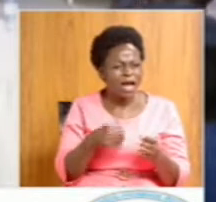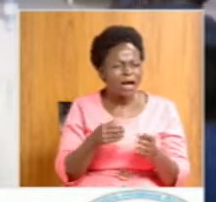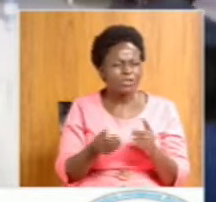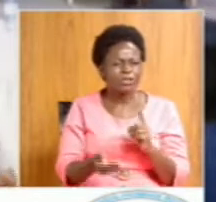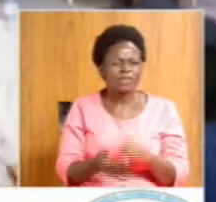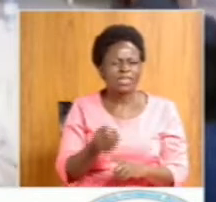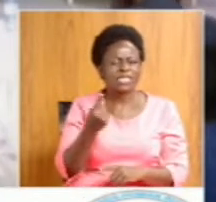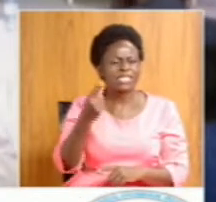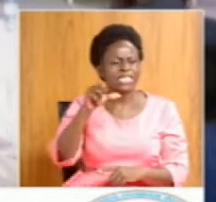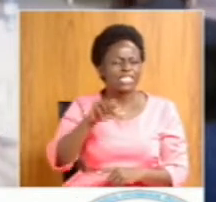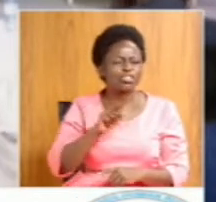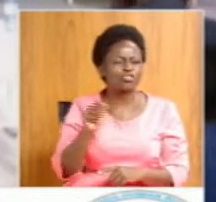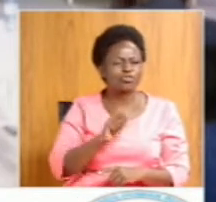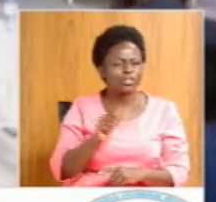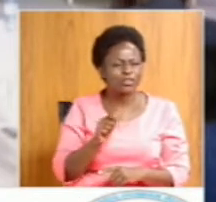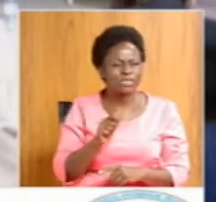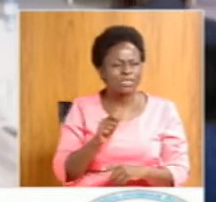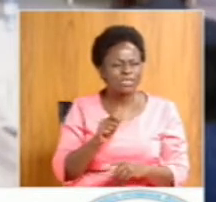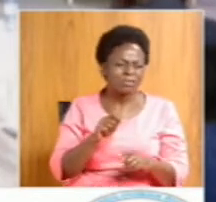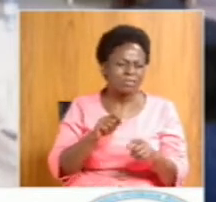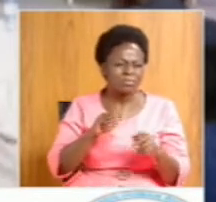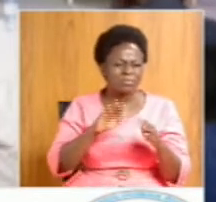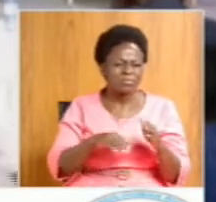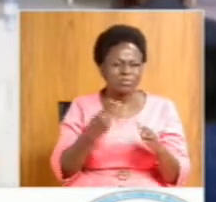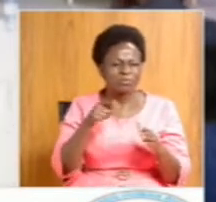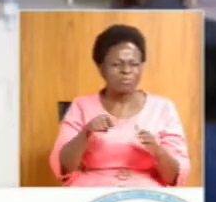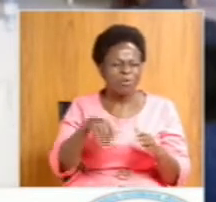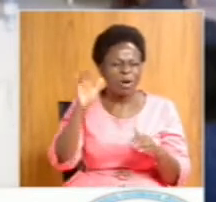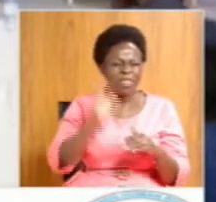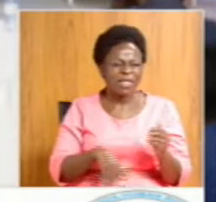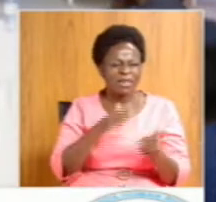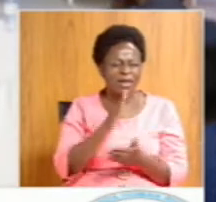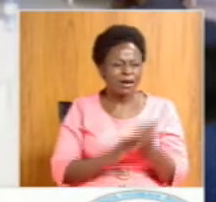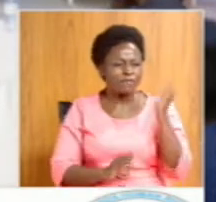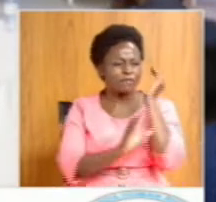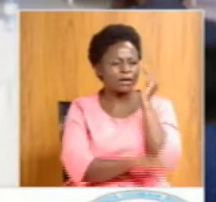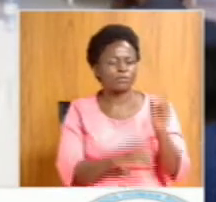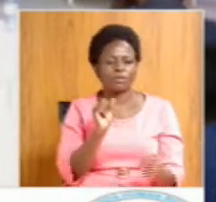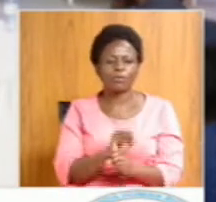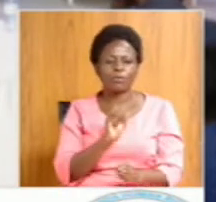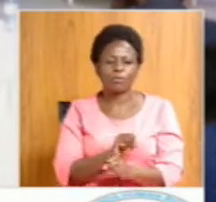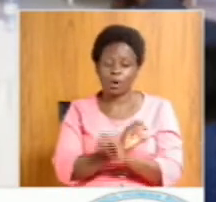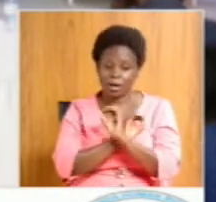even reach 19 a trillion a short wall of 2 point something yet almost more than half of the country was not working